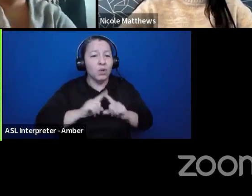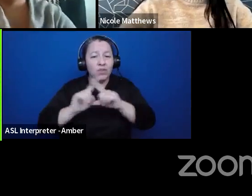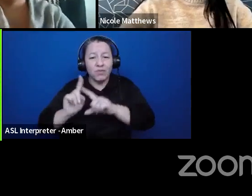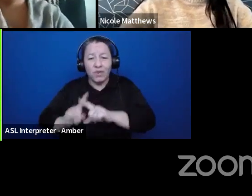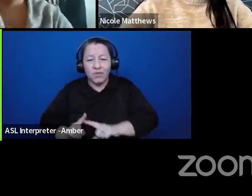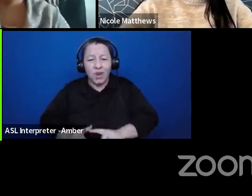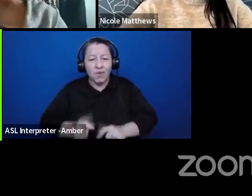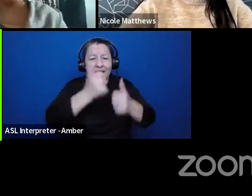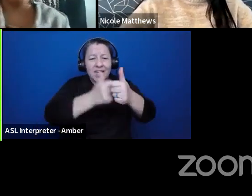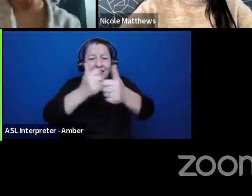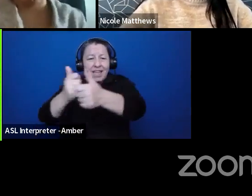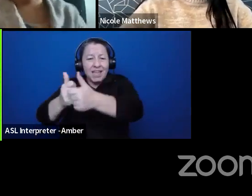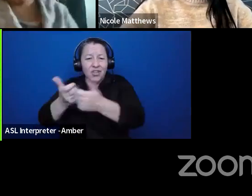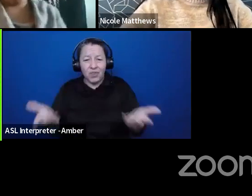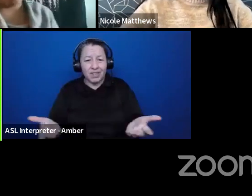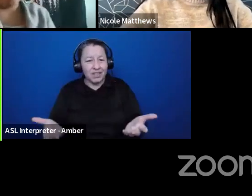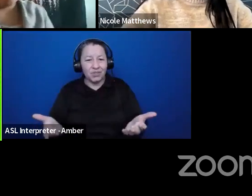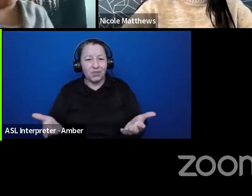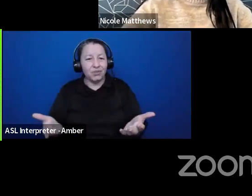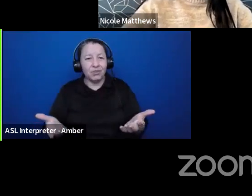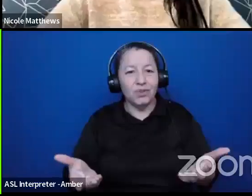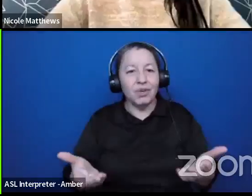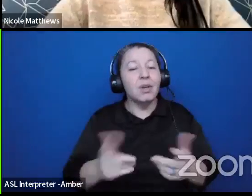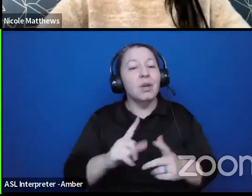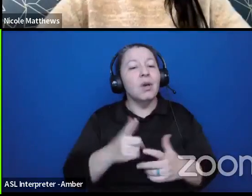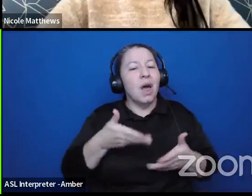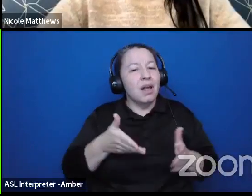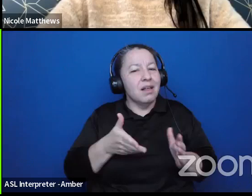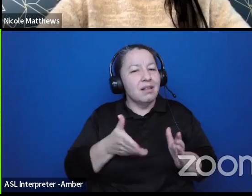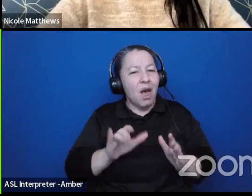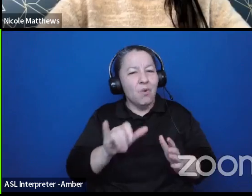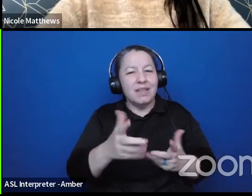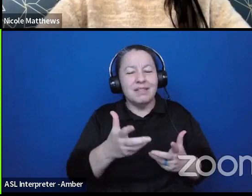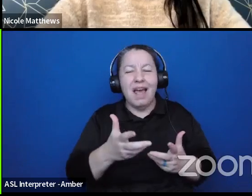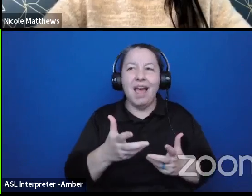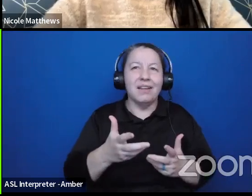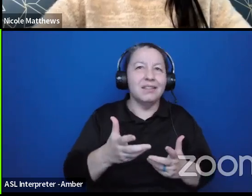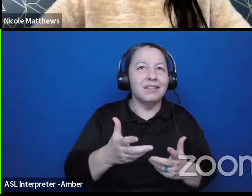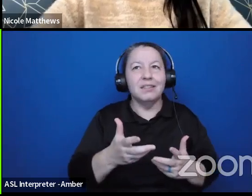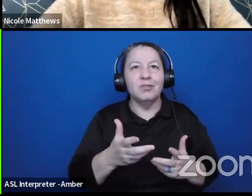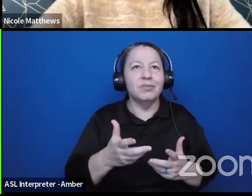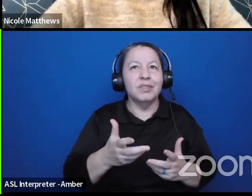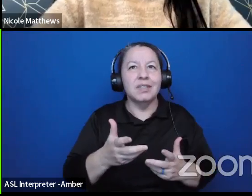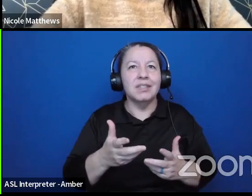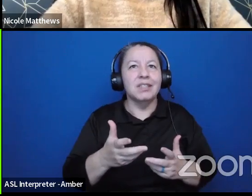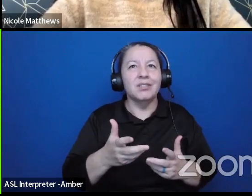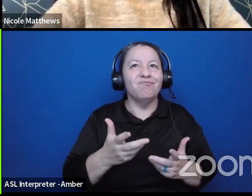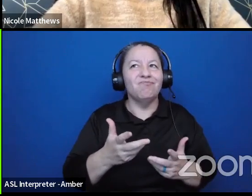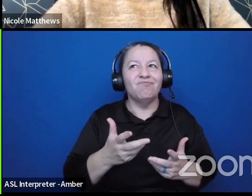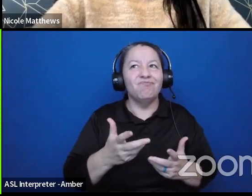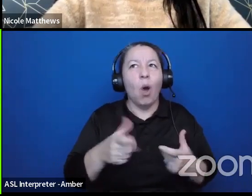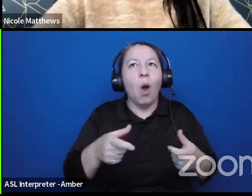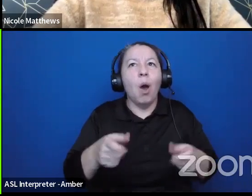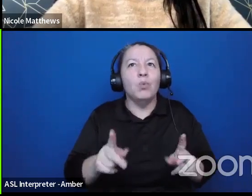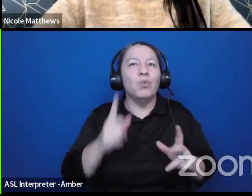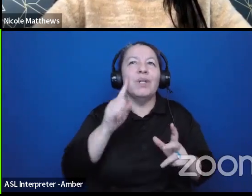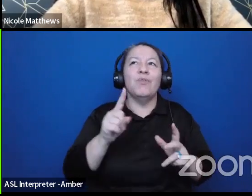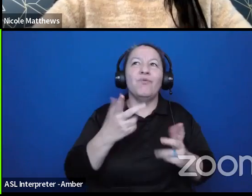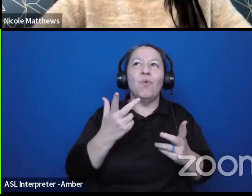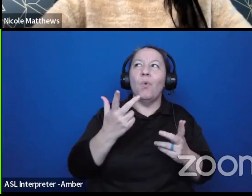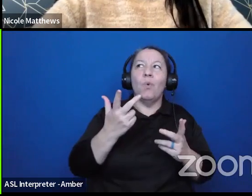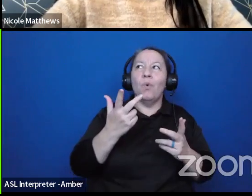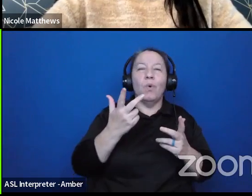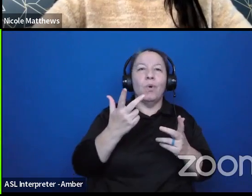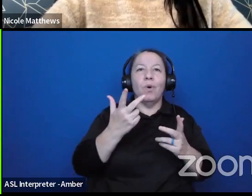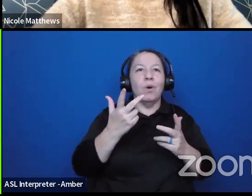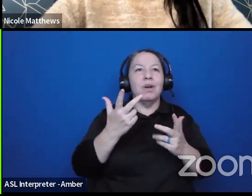Nicole's story. And when we allow that space to see outside our own trauma and stories, and we